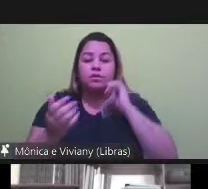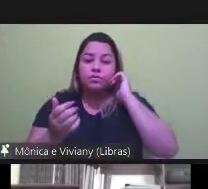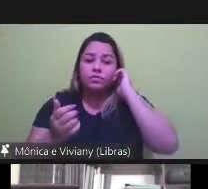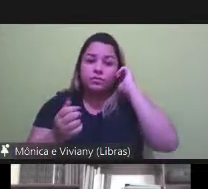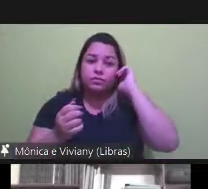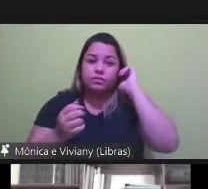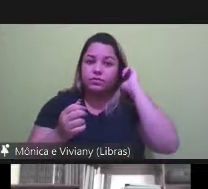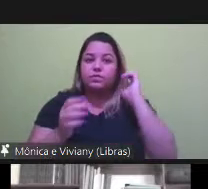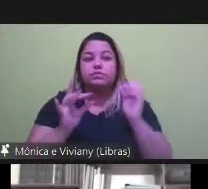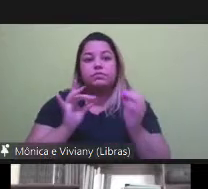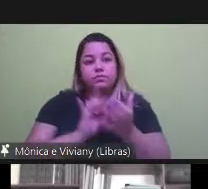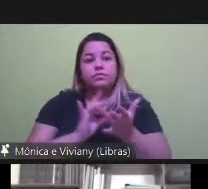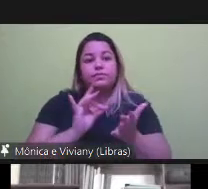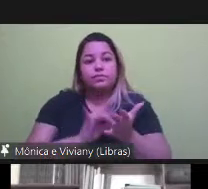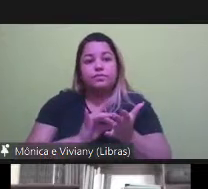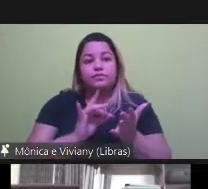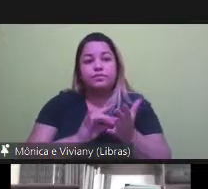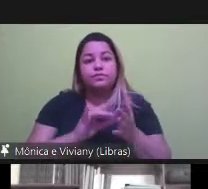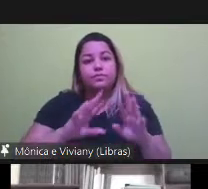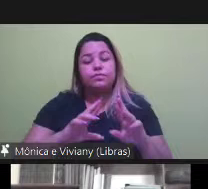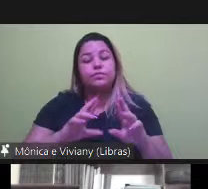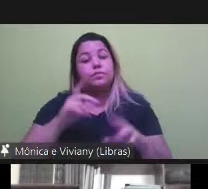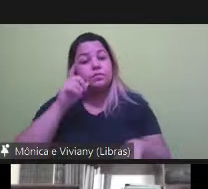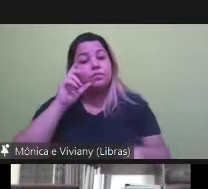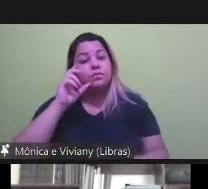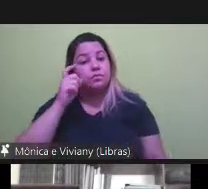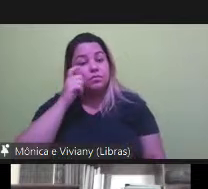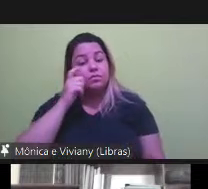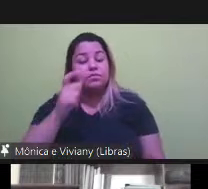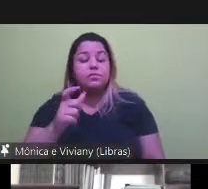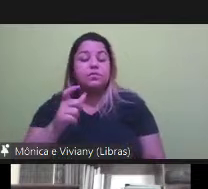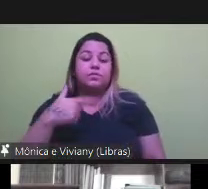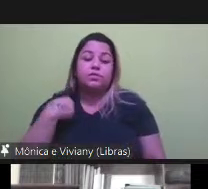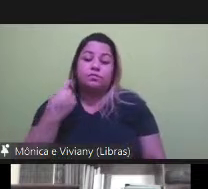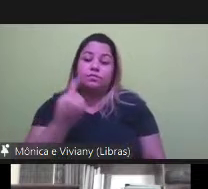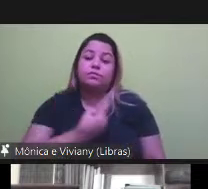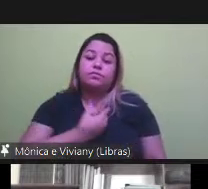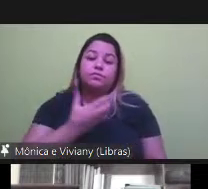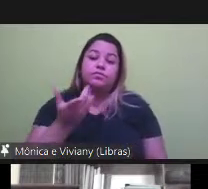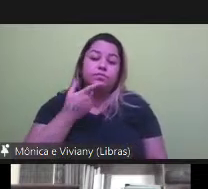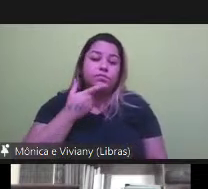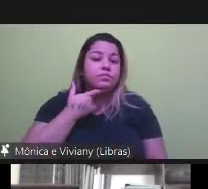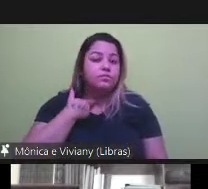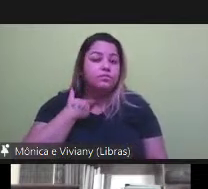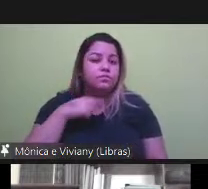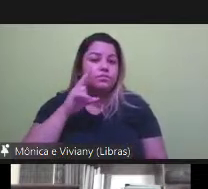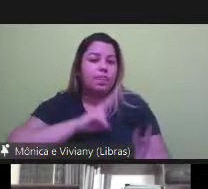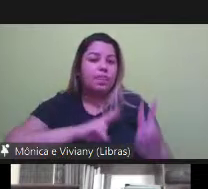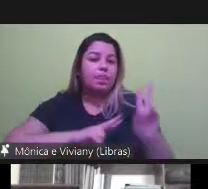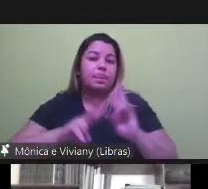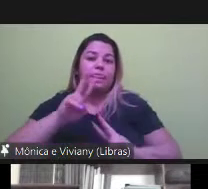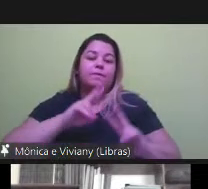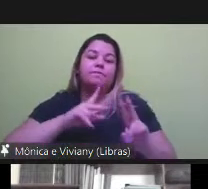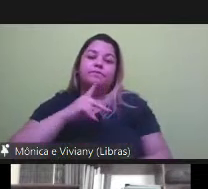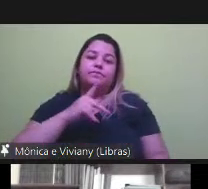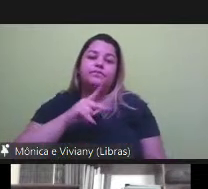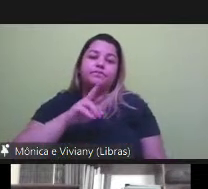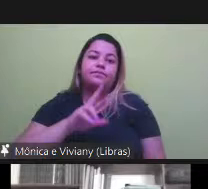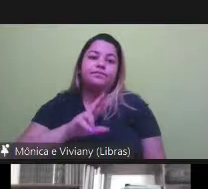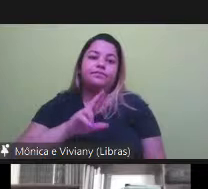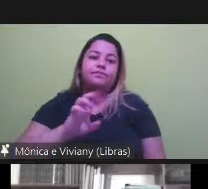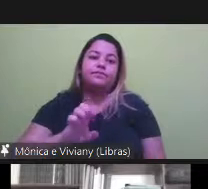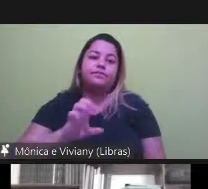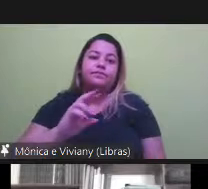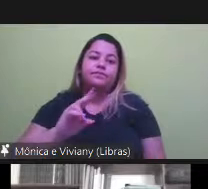the need and the interests are not the ones that we had foreseen. And